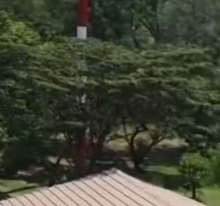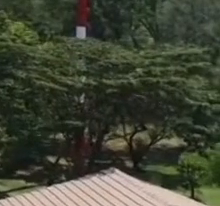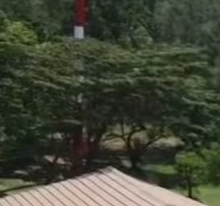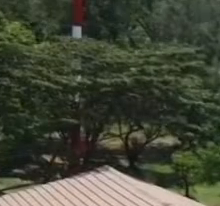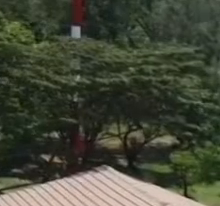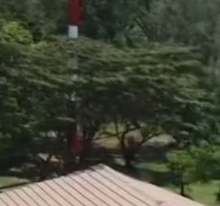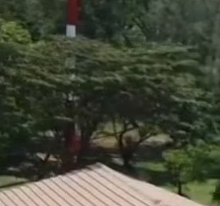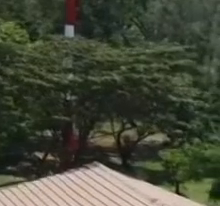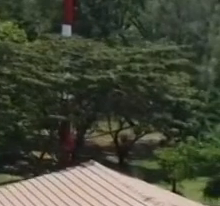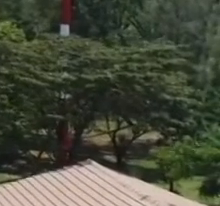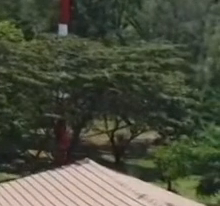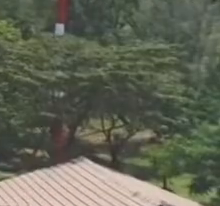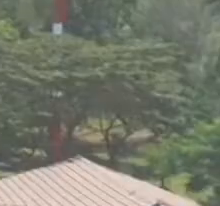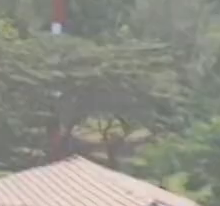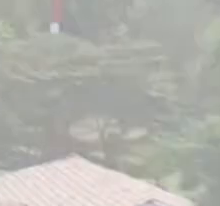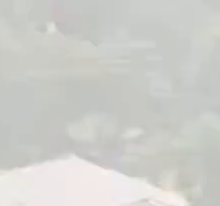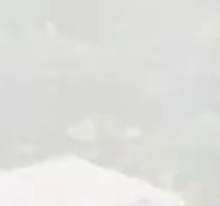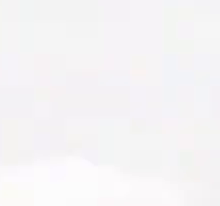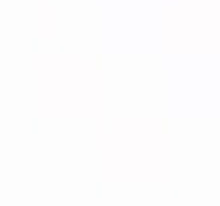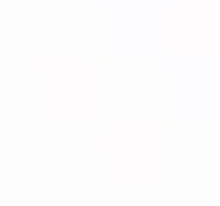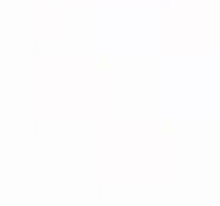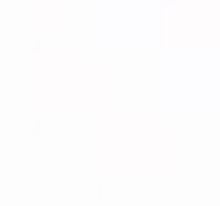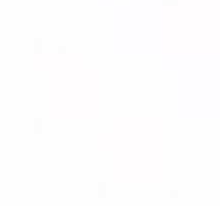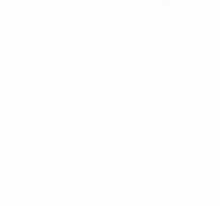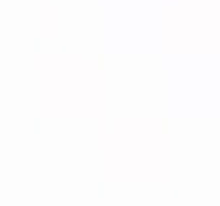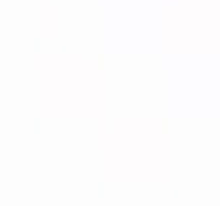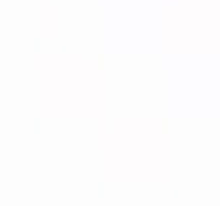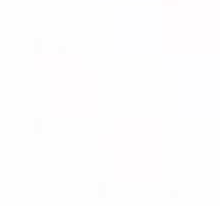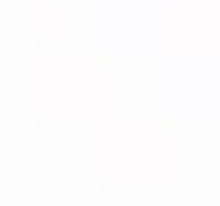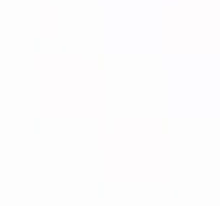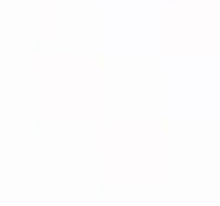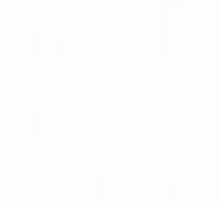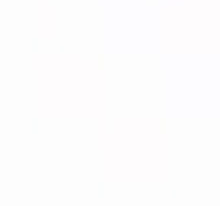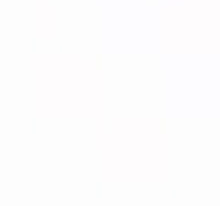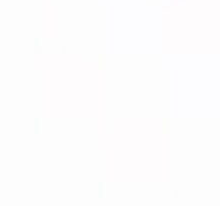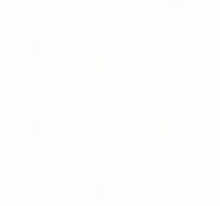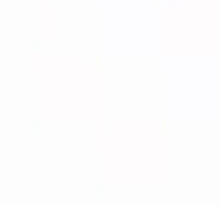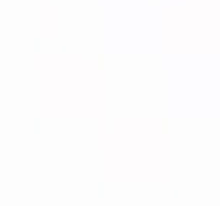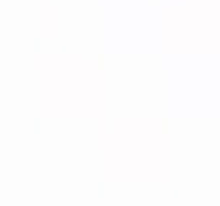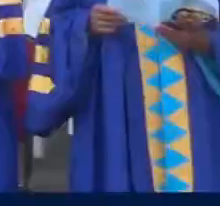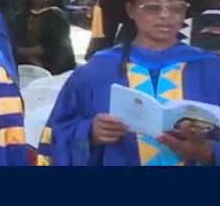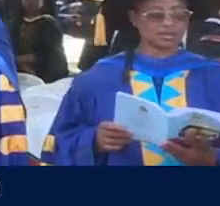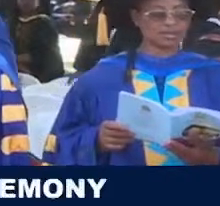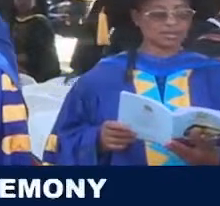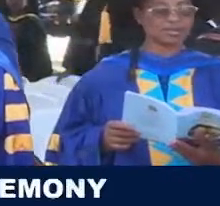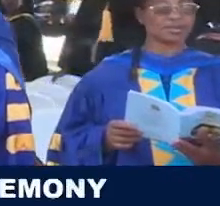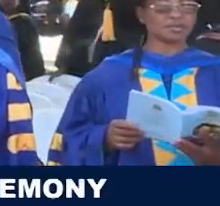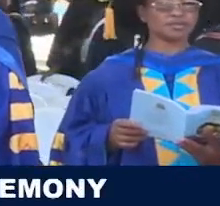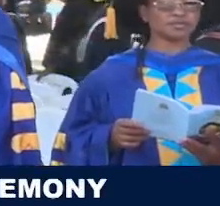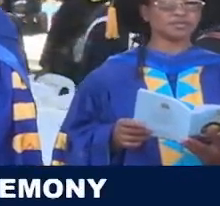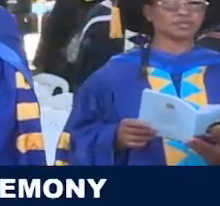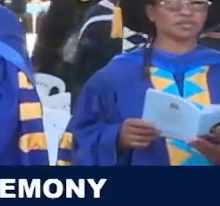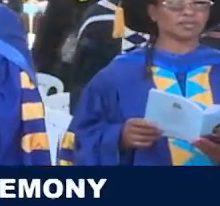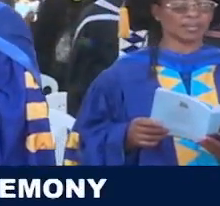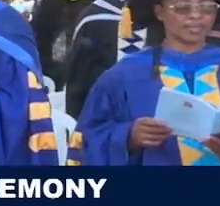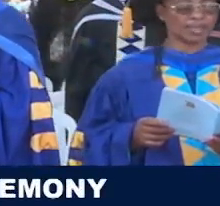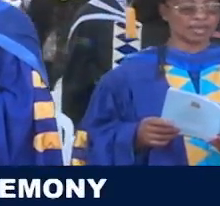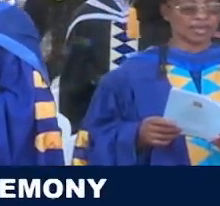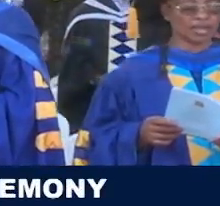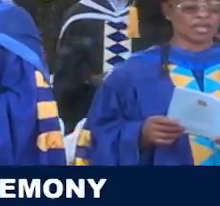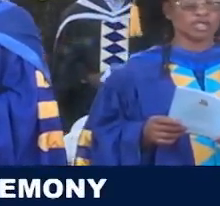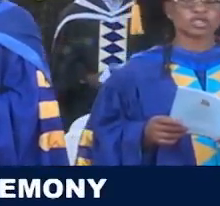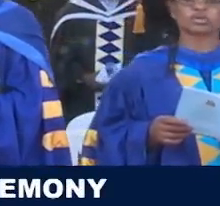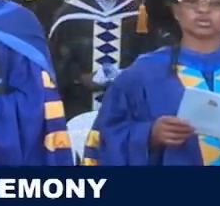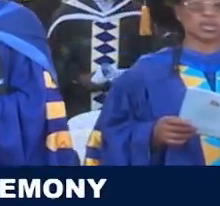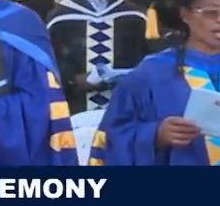Kenyatta University will hold its 55th graduation ceremony on Friday, 19th July 2024 at the main